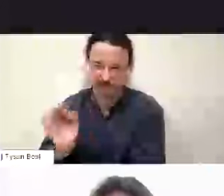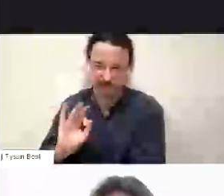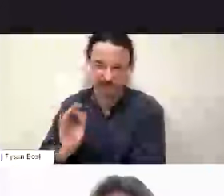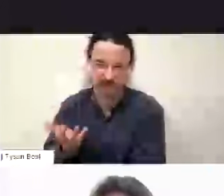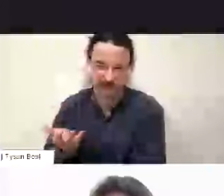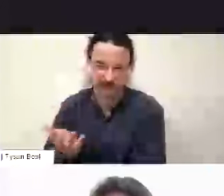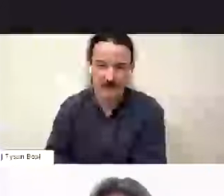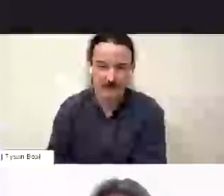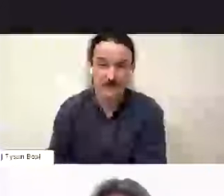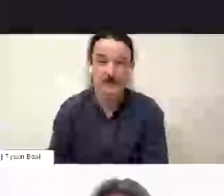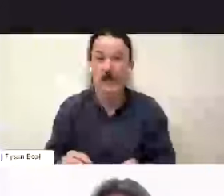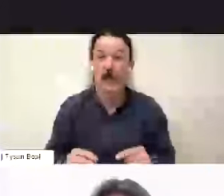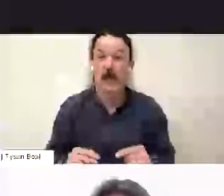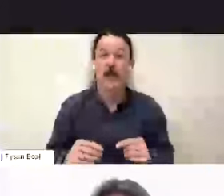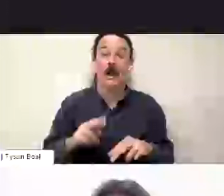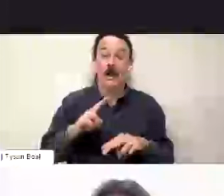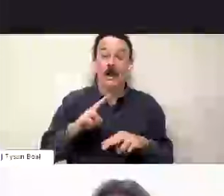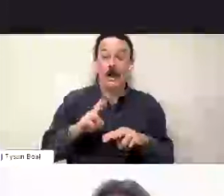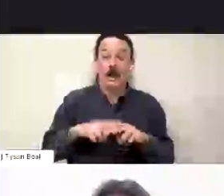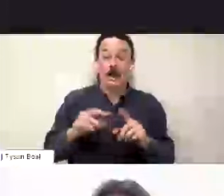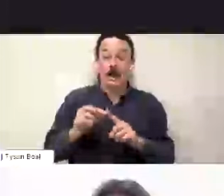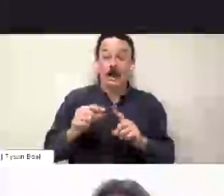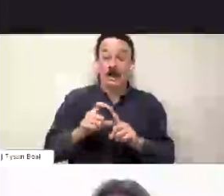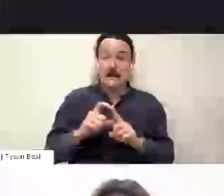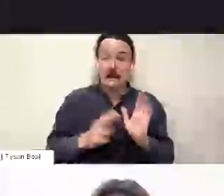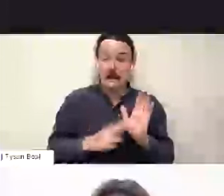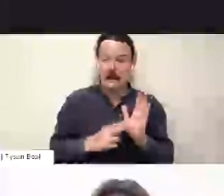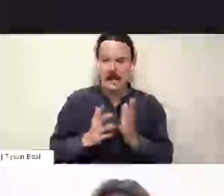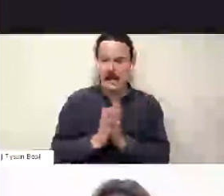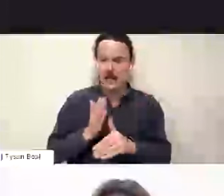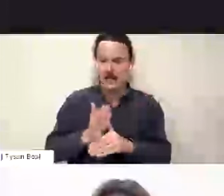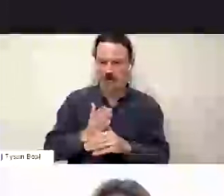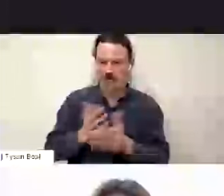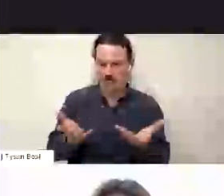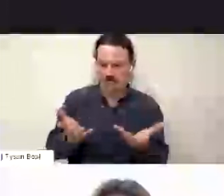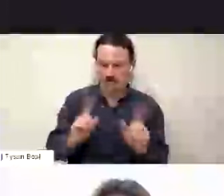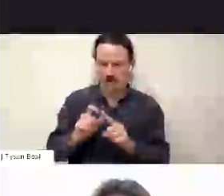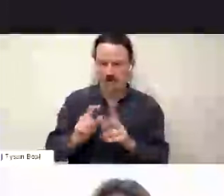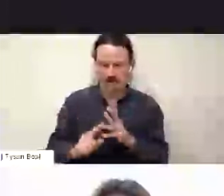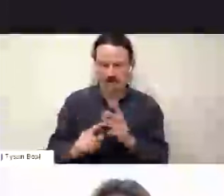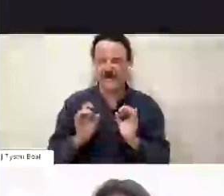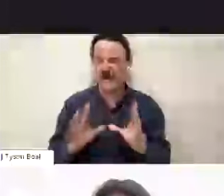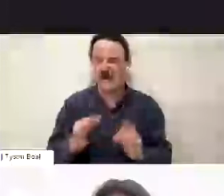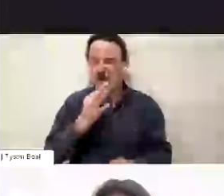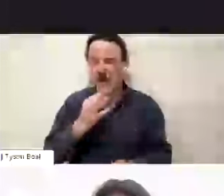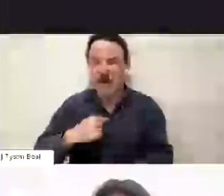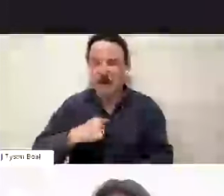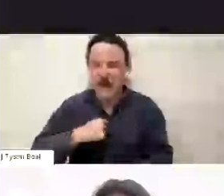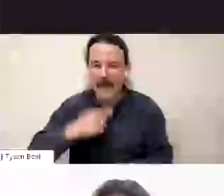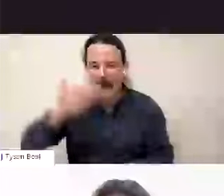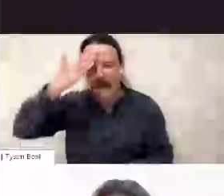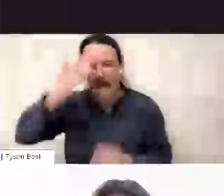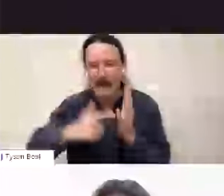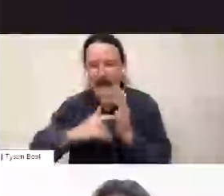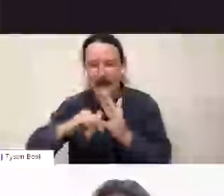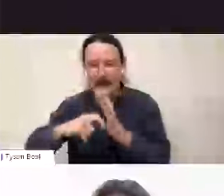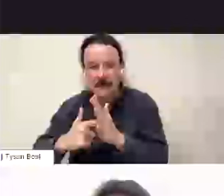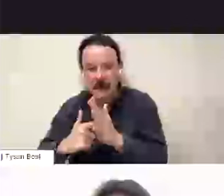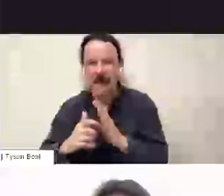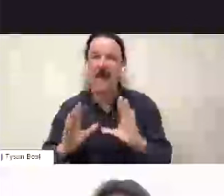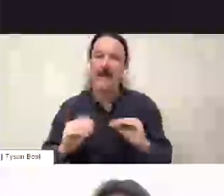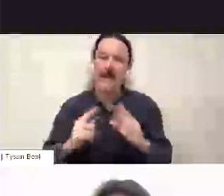How FPDN works is we do. So we started very small, just with myself and Uncle Lester, and then we became 3 staff and